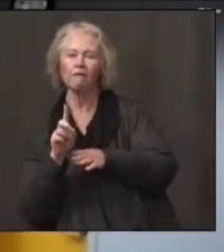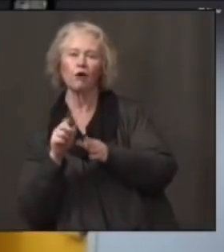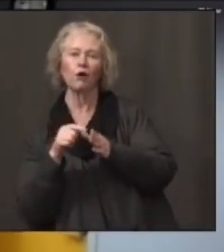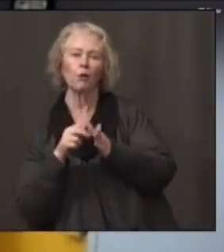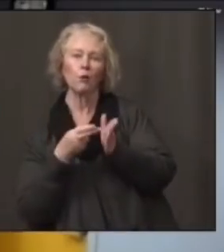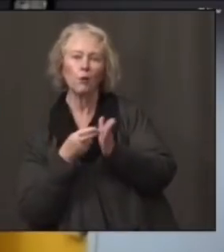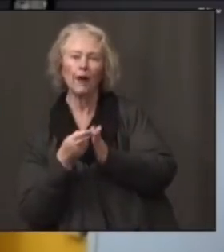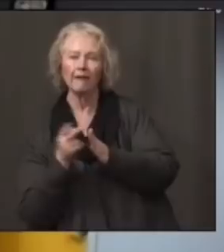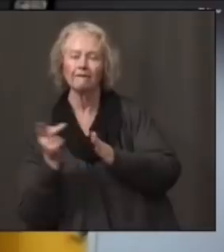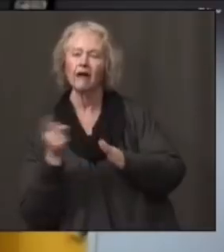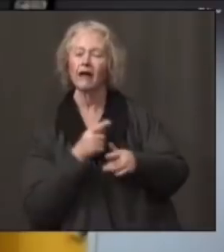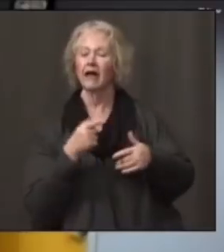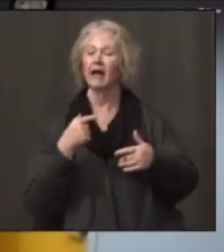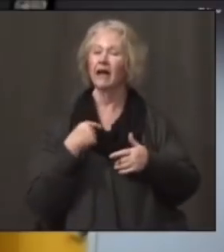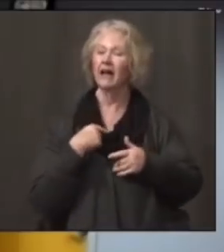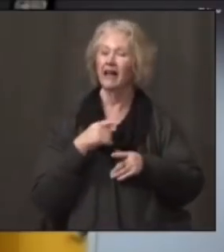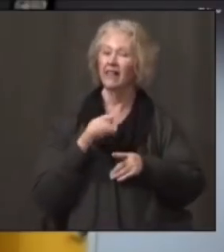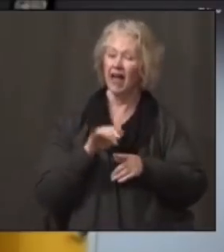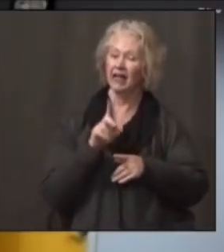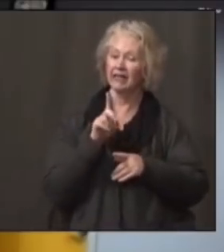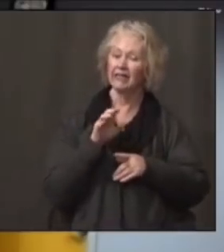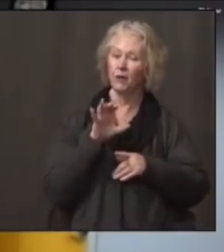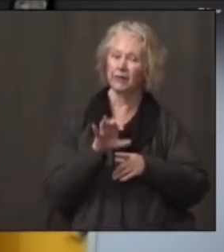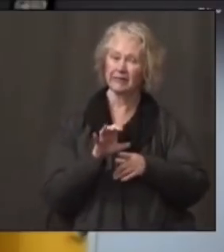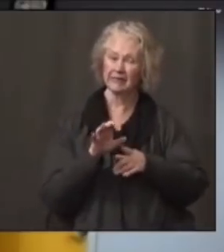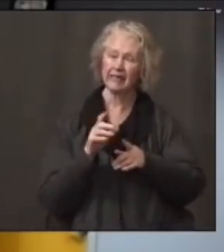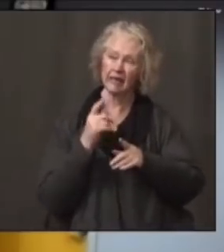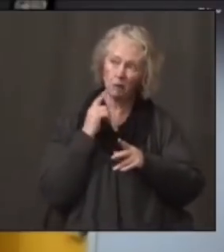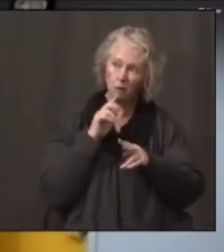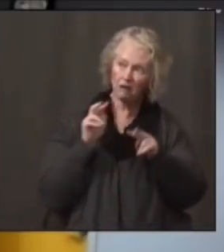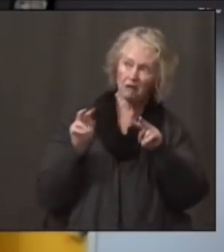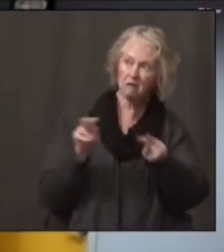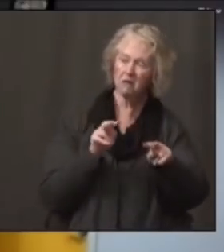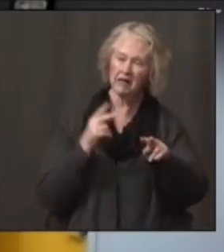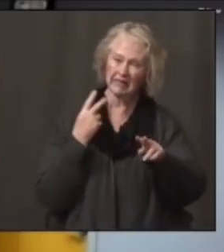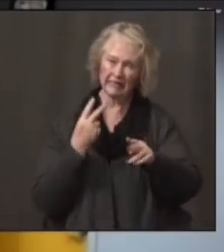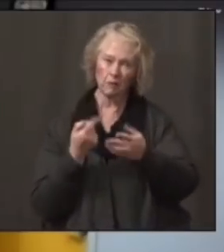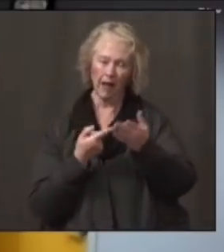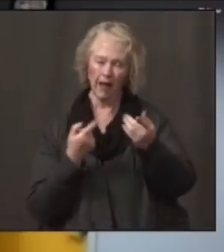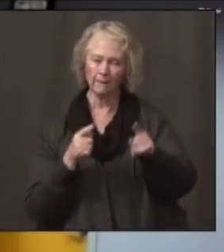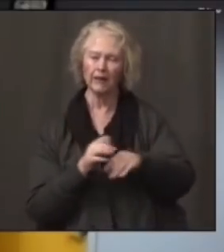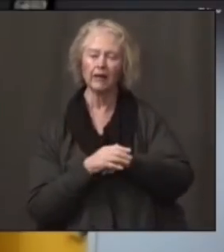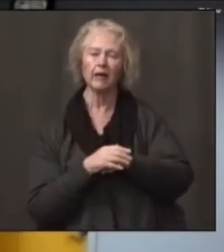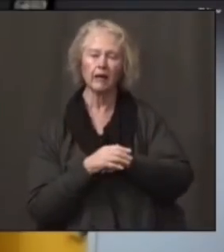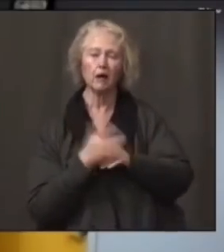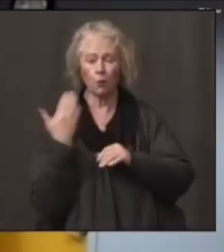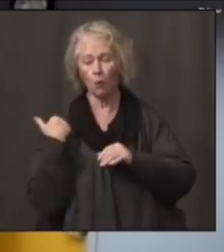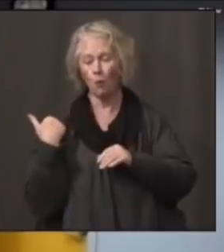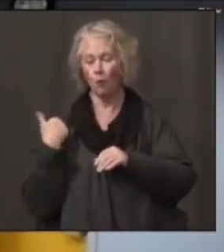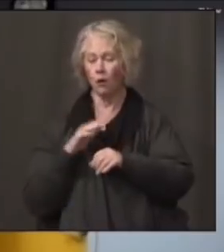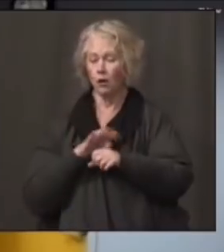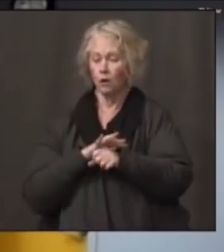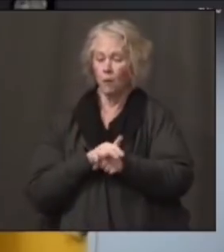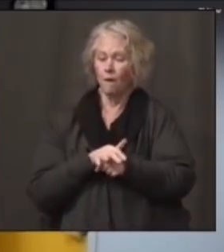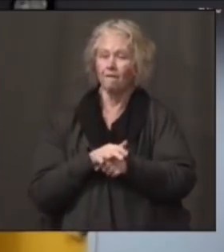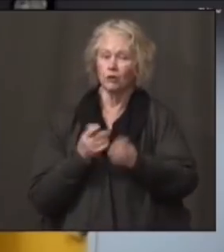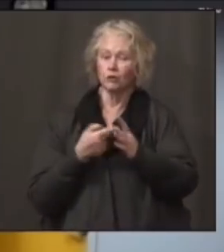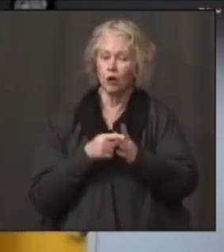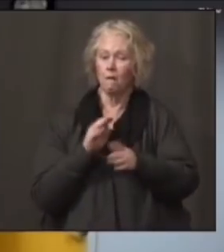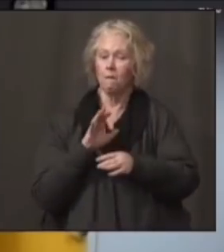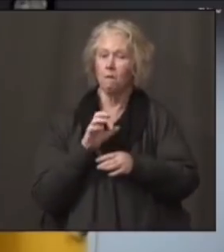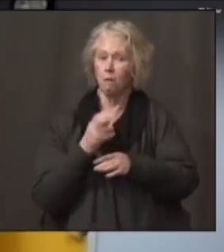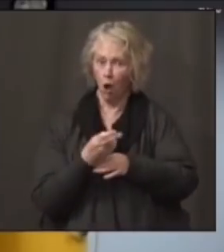virtual as an EOC that day. Now, our EOC has been open since March because of COVID, but we operated a weather